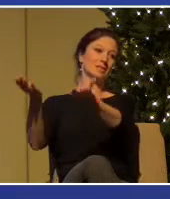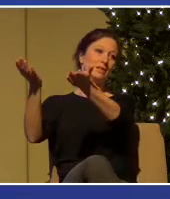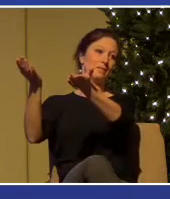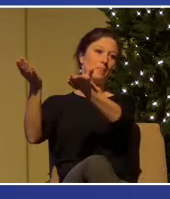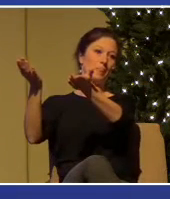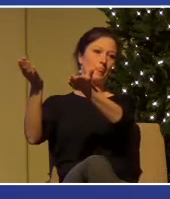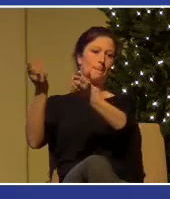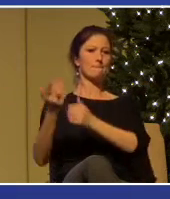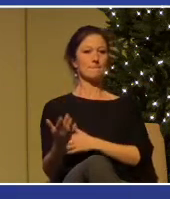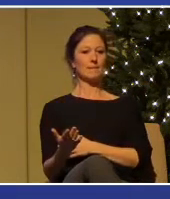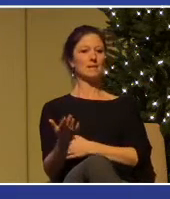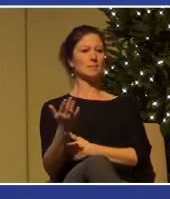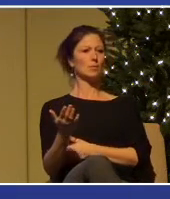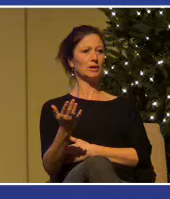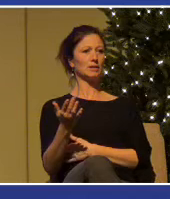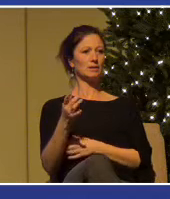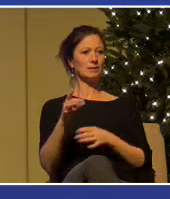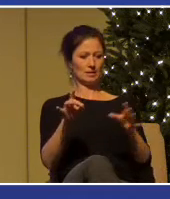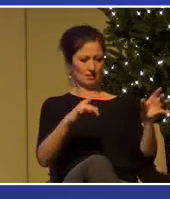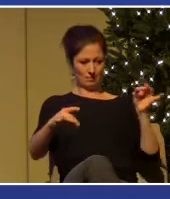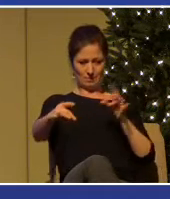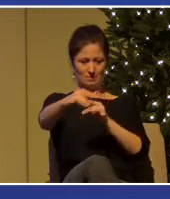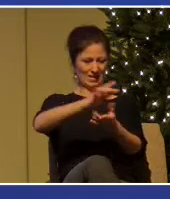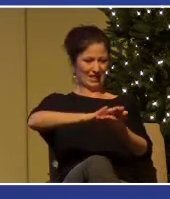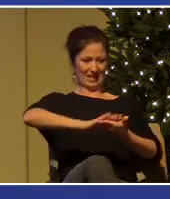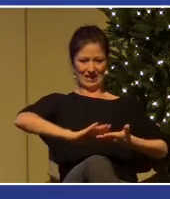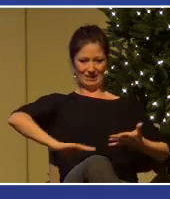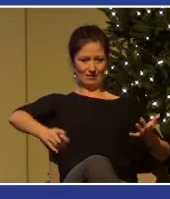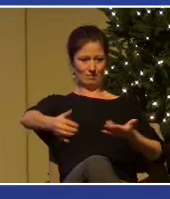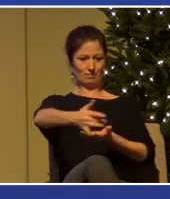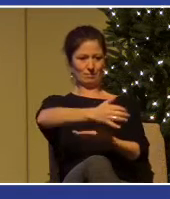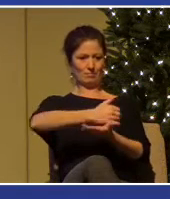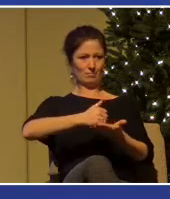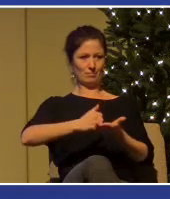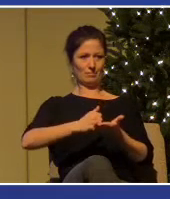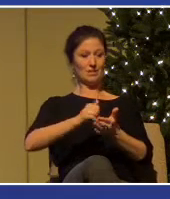took them off the trees, they're in this bowl, every leaf.